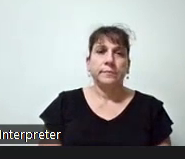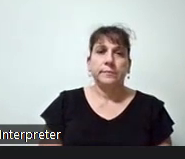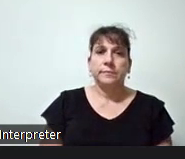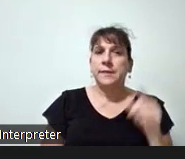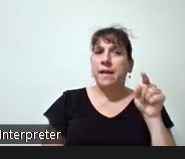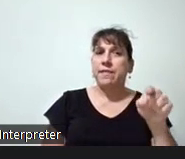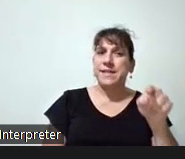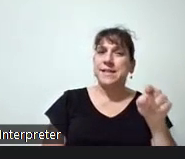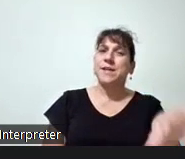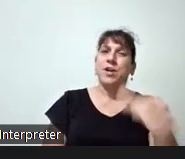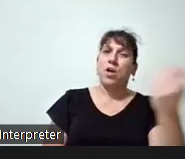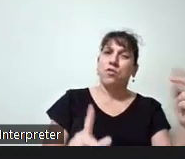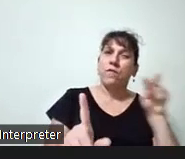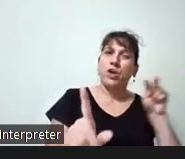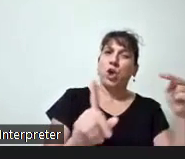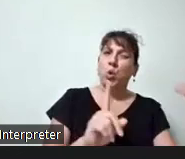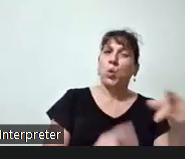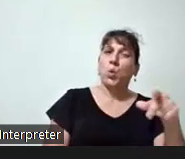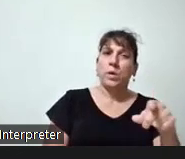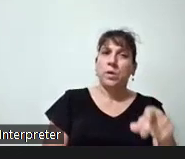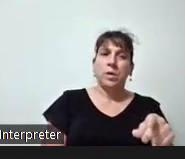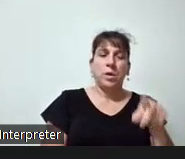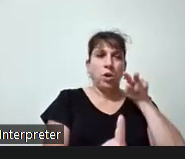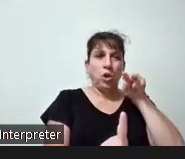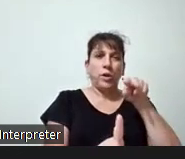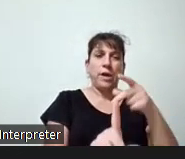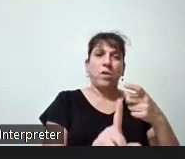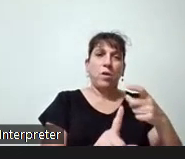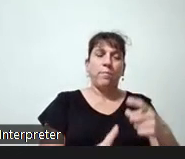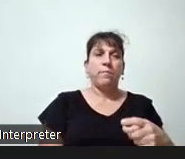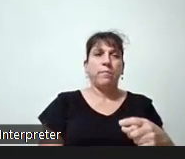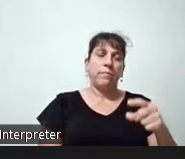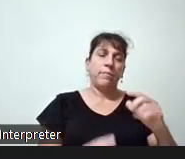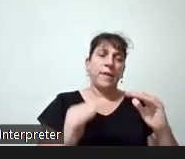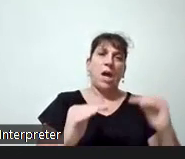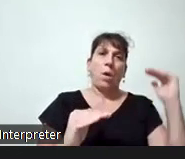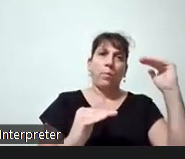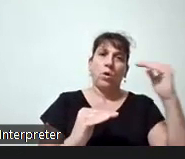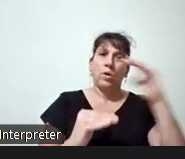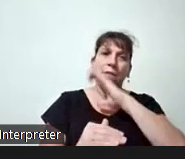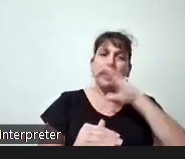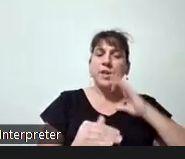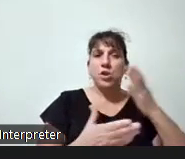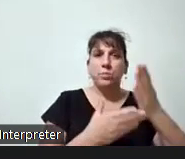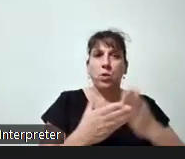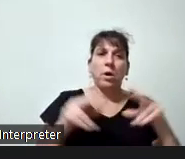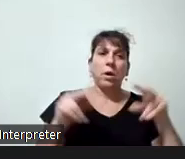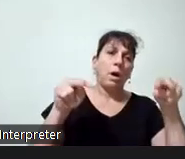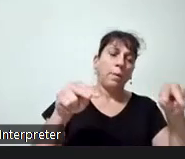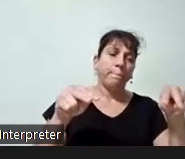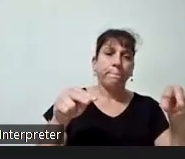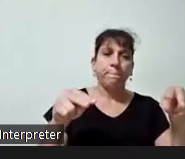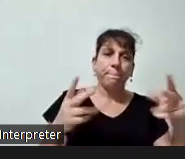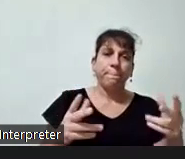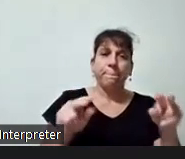This is yet another view looking from that upper cafeteria portion into